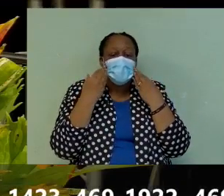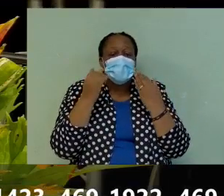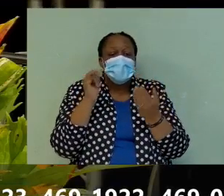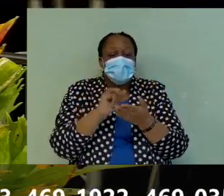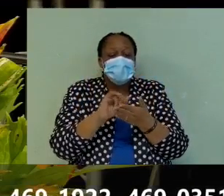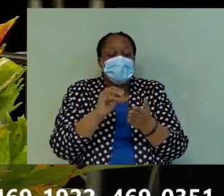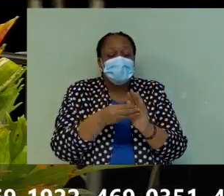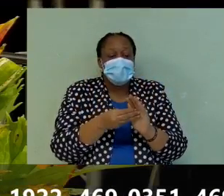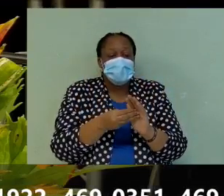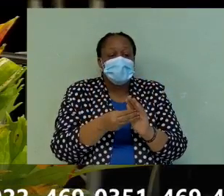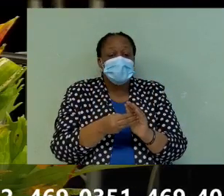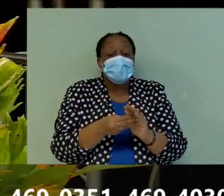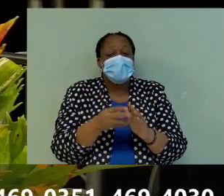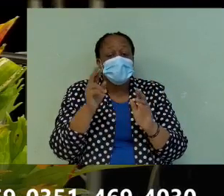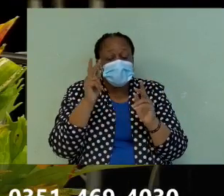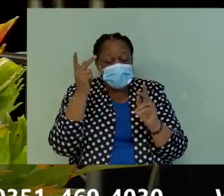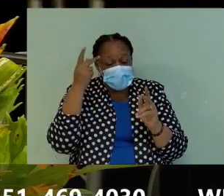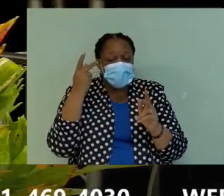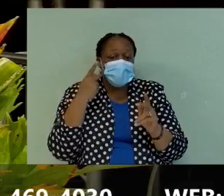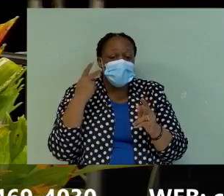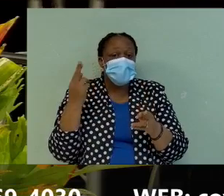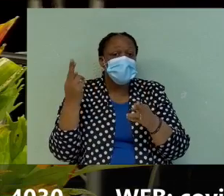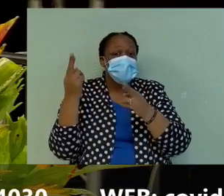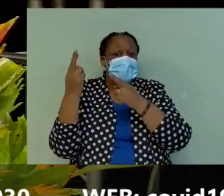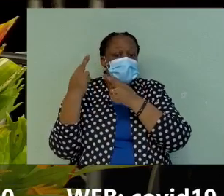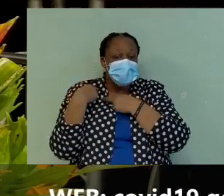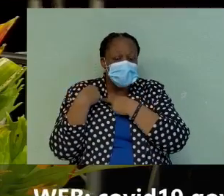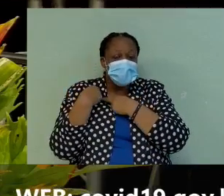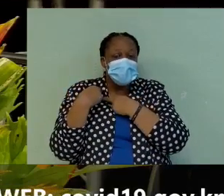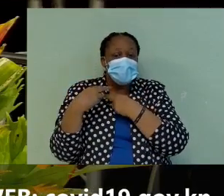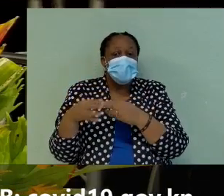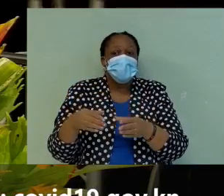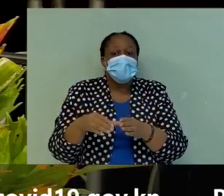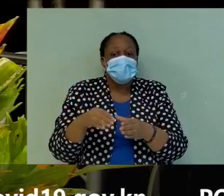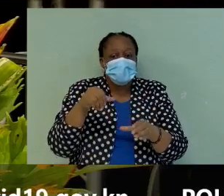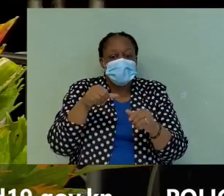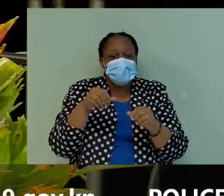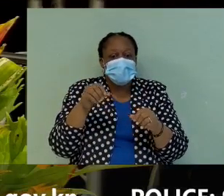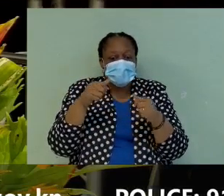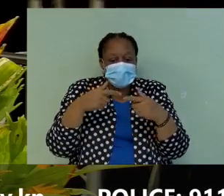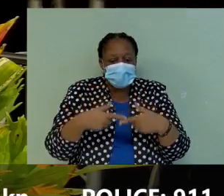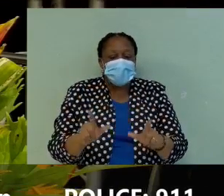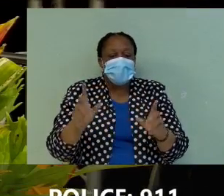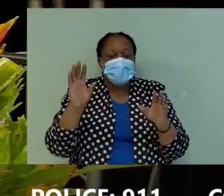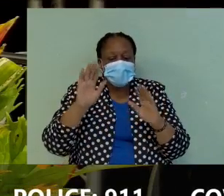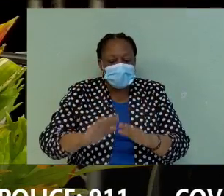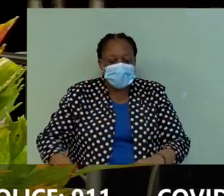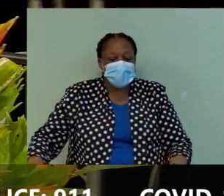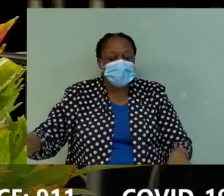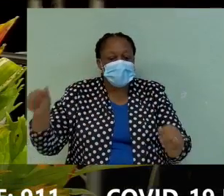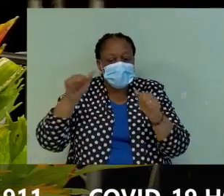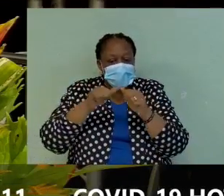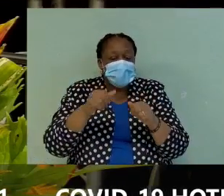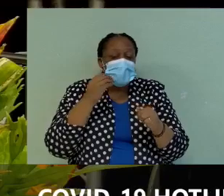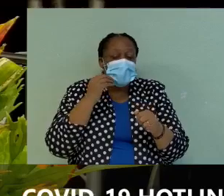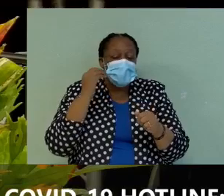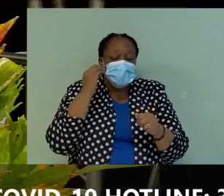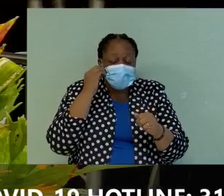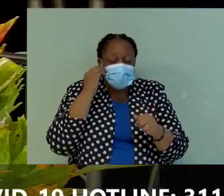exercise responsibility and keep that child away from the general public. Also, persons